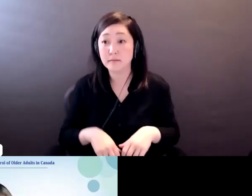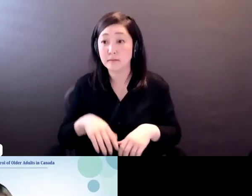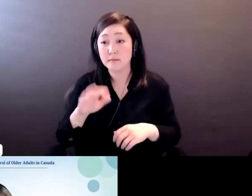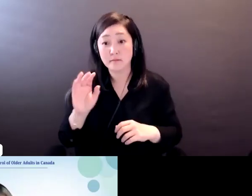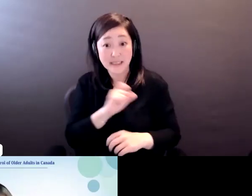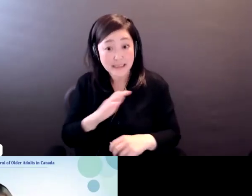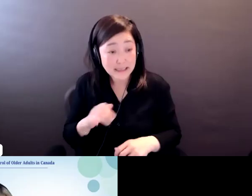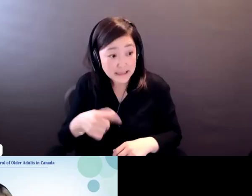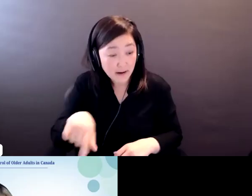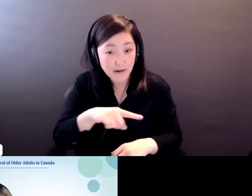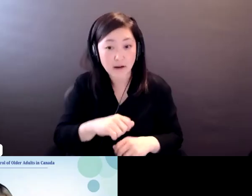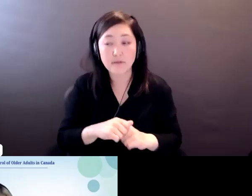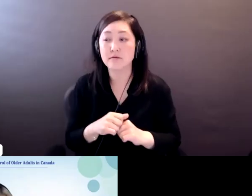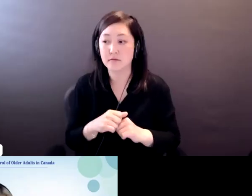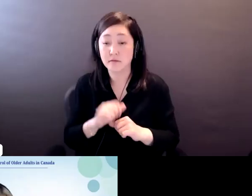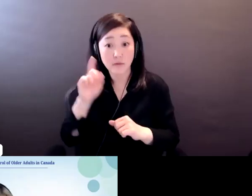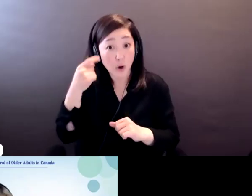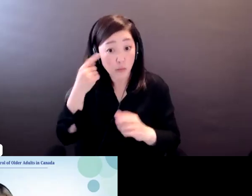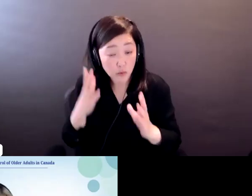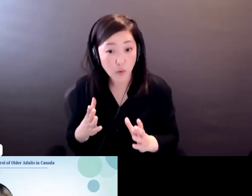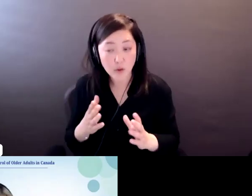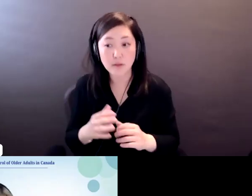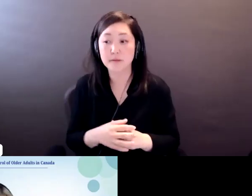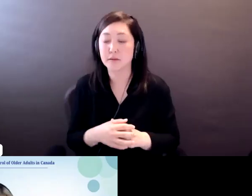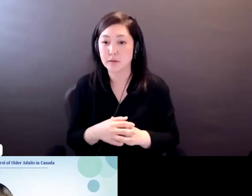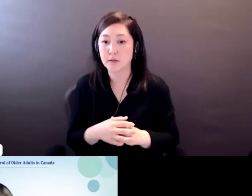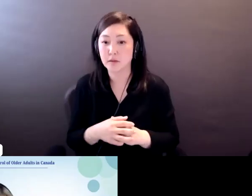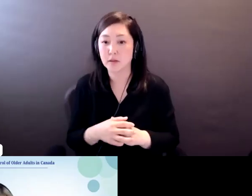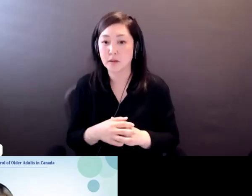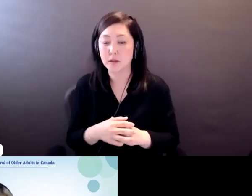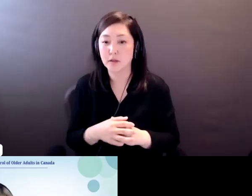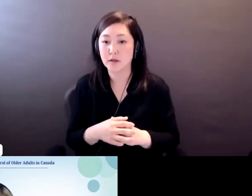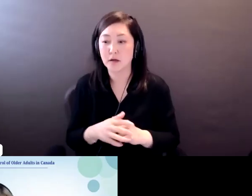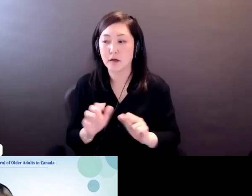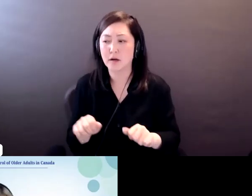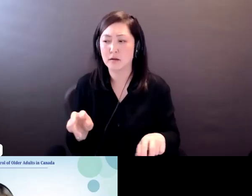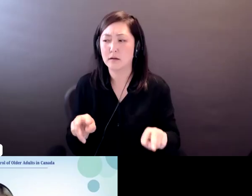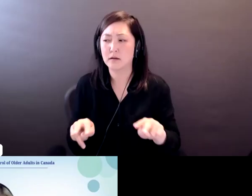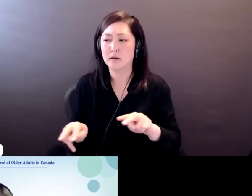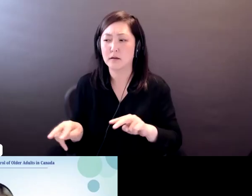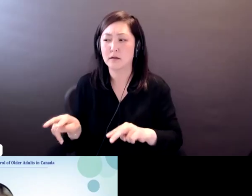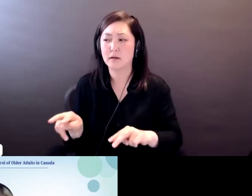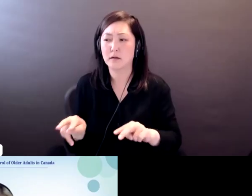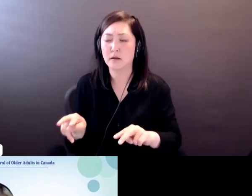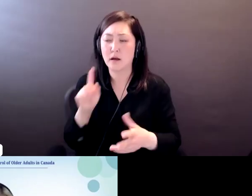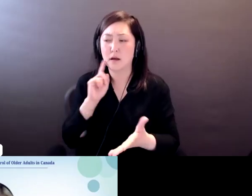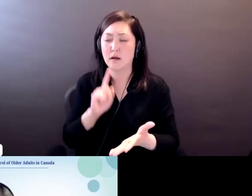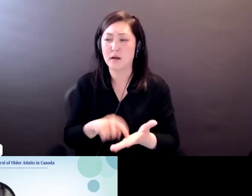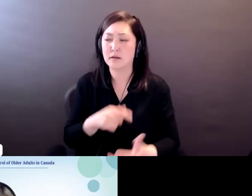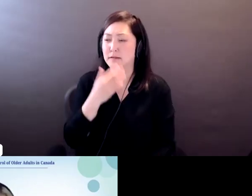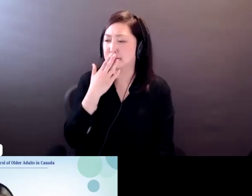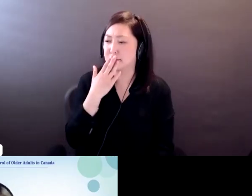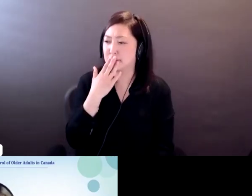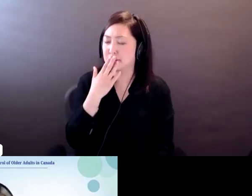in the workplace, are able to sort of see and take note of and provide